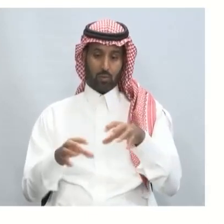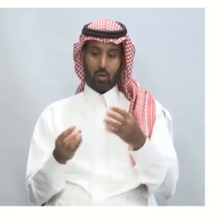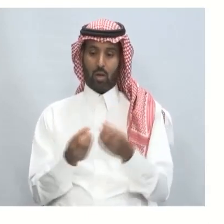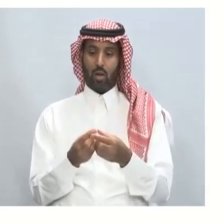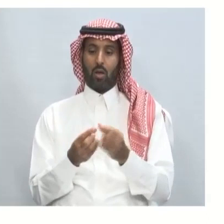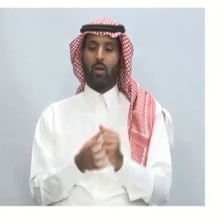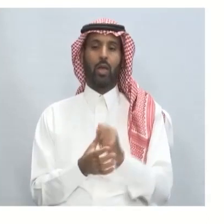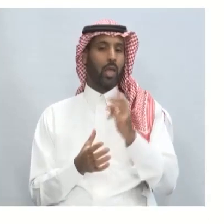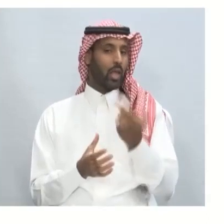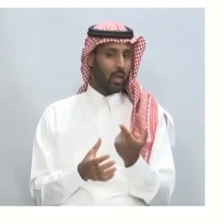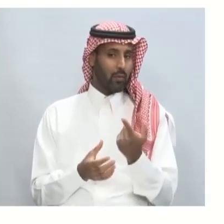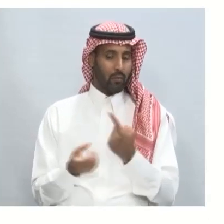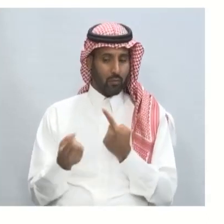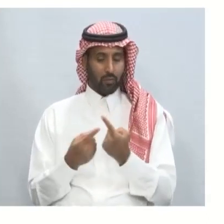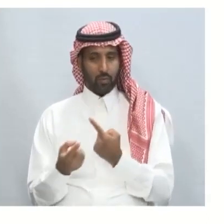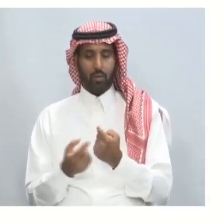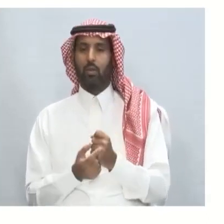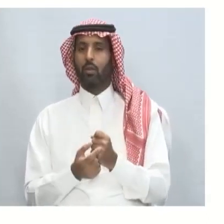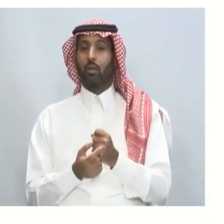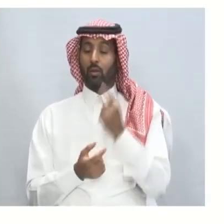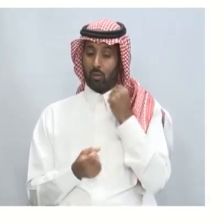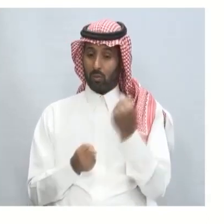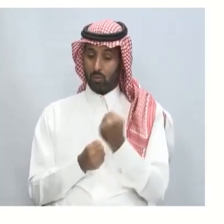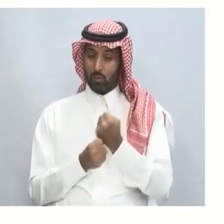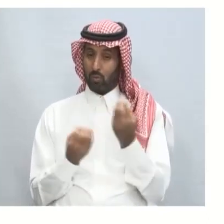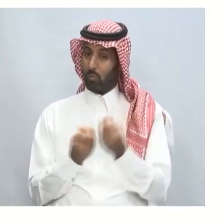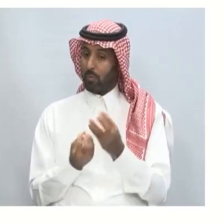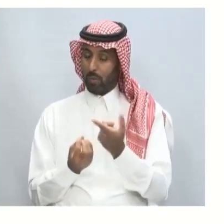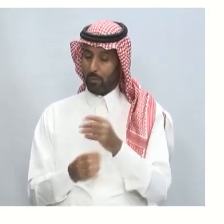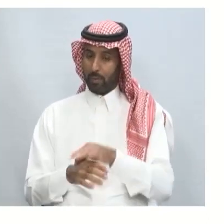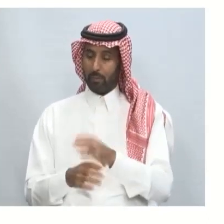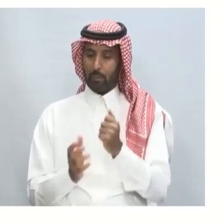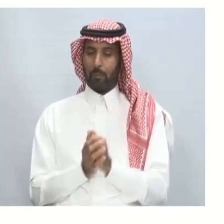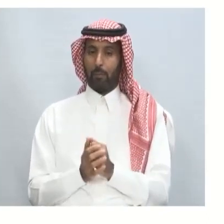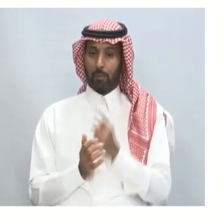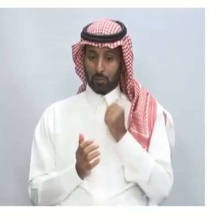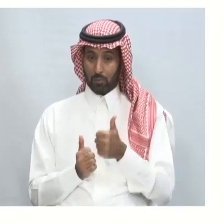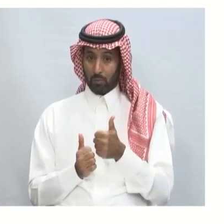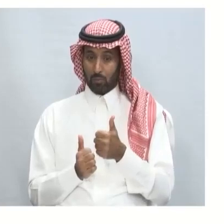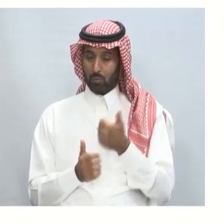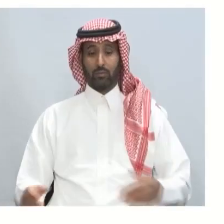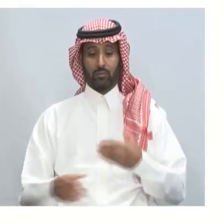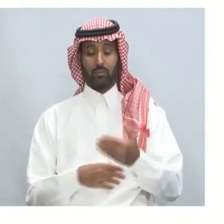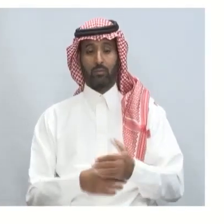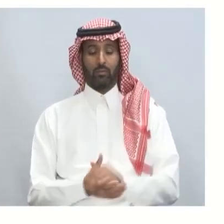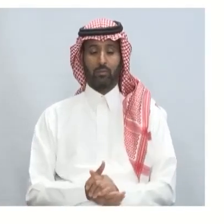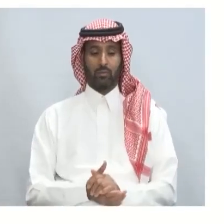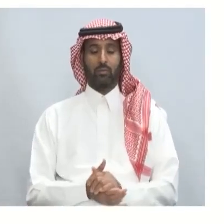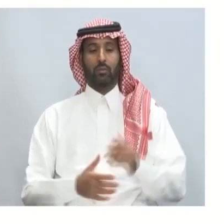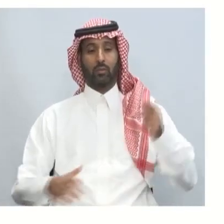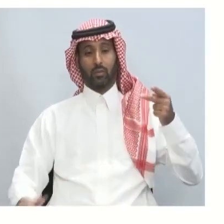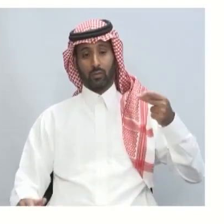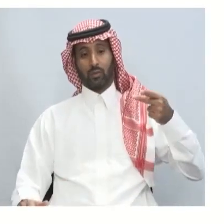know how does he how does he work with other people do does he work well or not khed